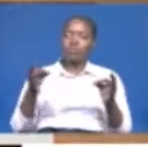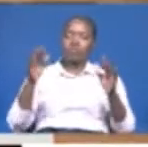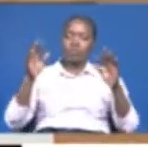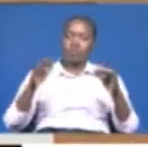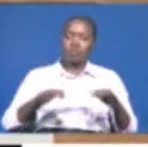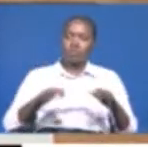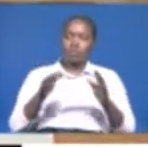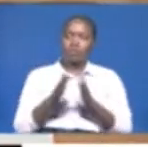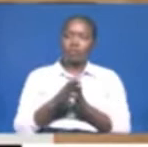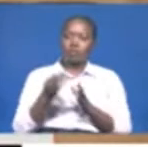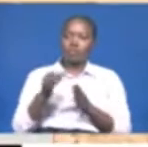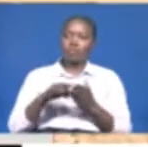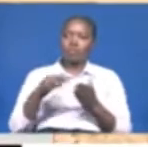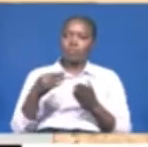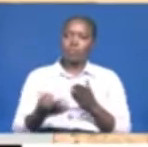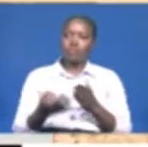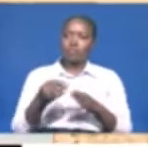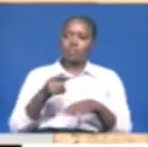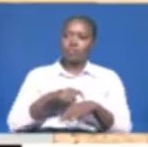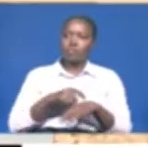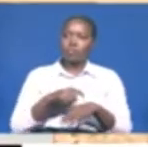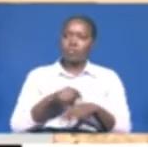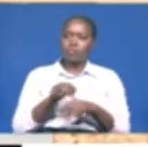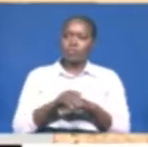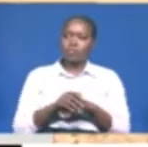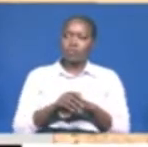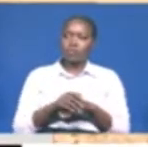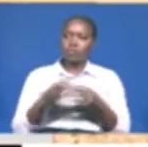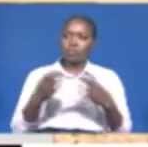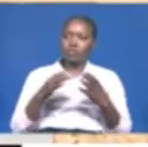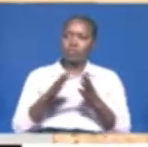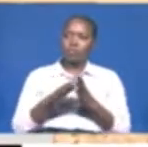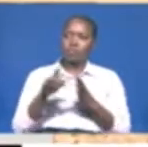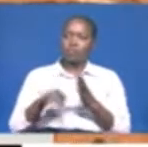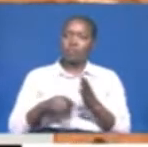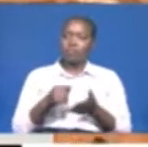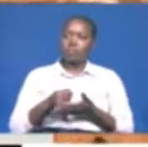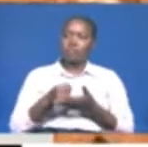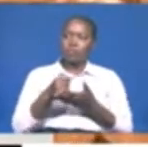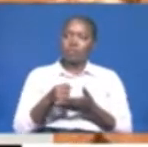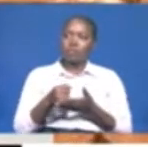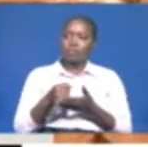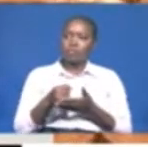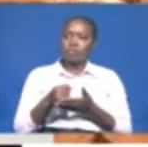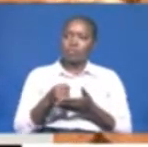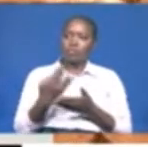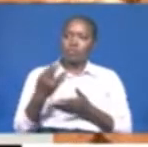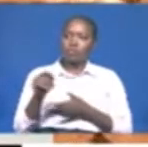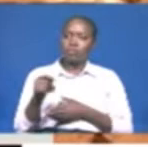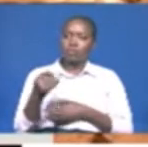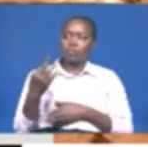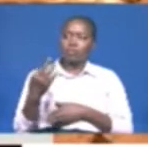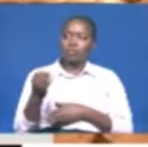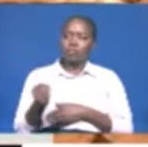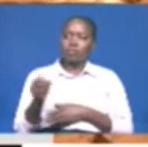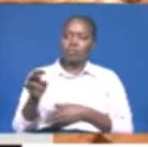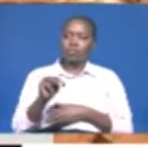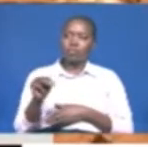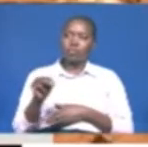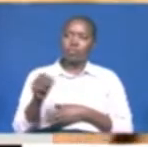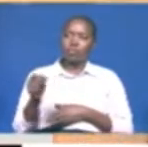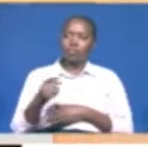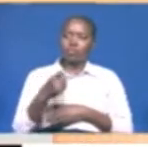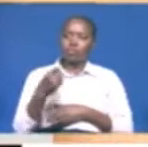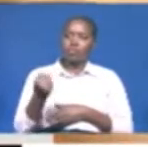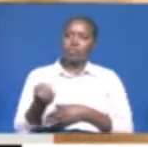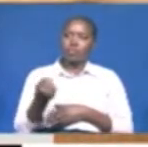three failed consecutive seasons. The number of people in need of assistance is projected to increase to 4.35 million by October